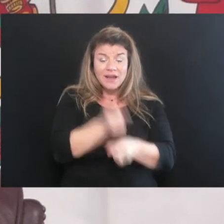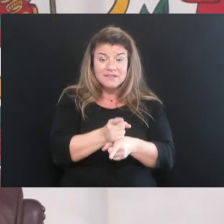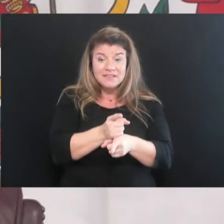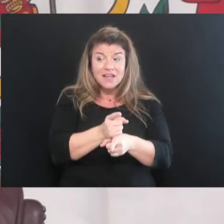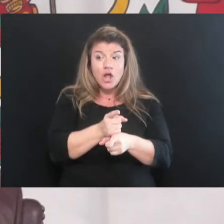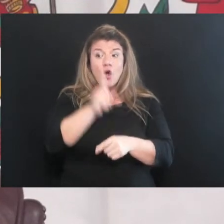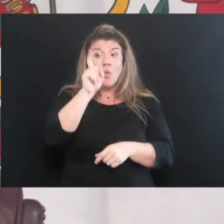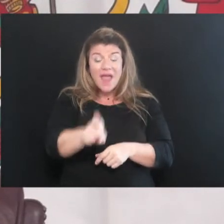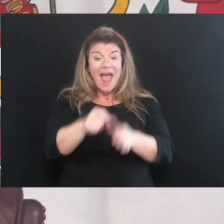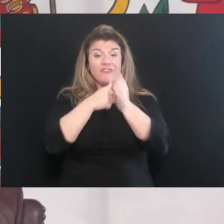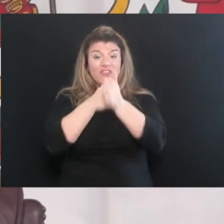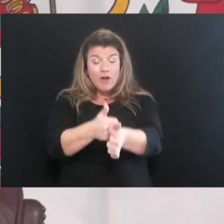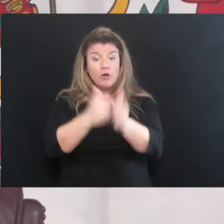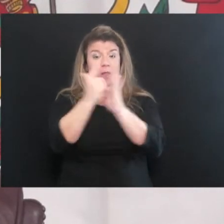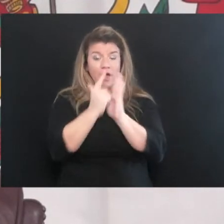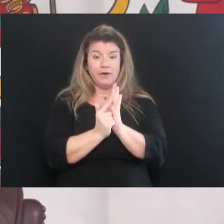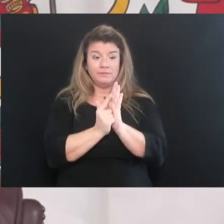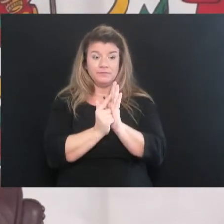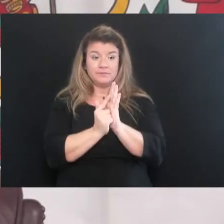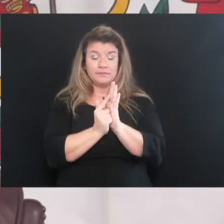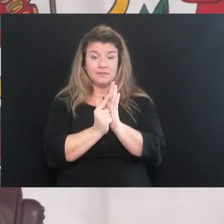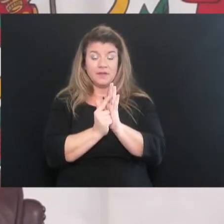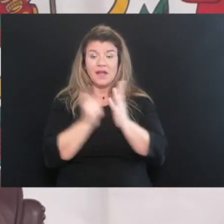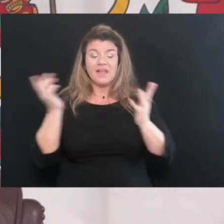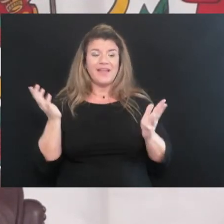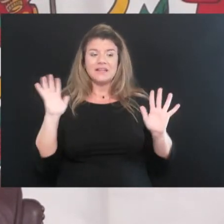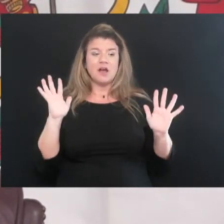We need to follow the law, and that's all